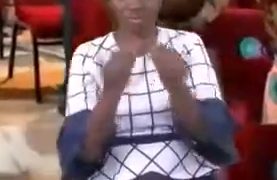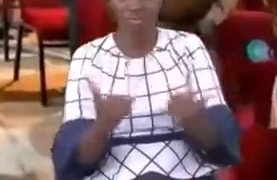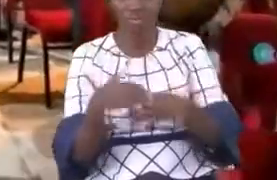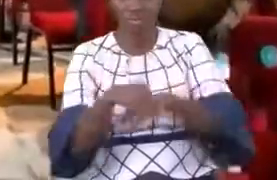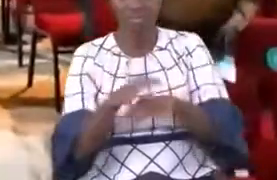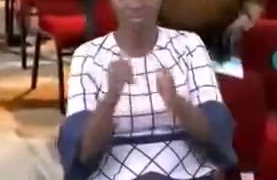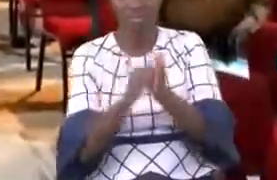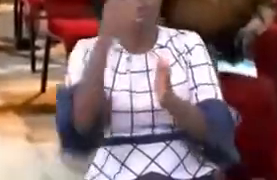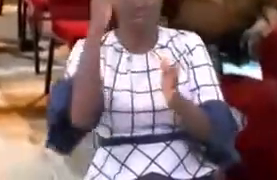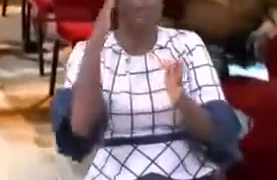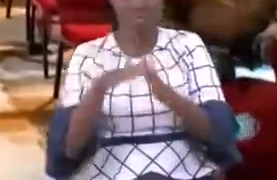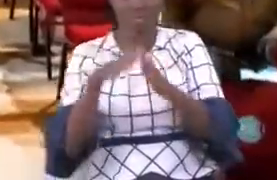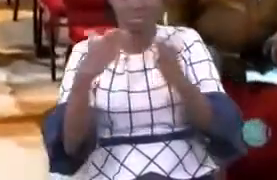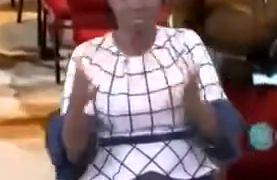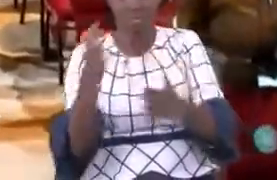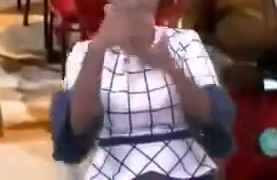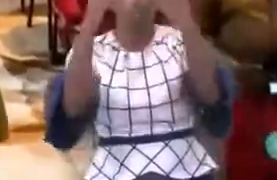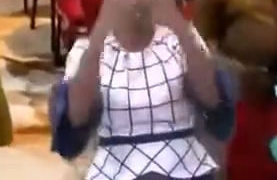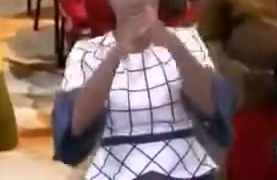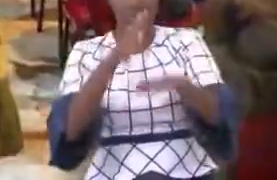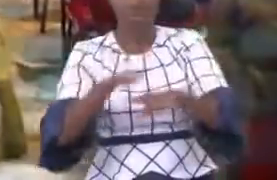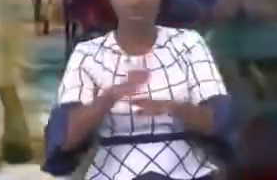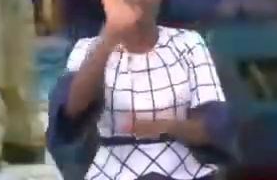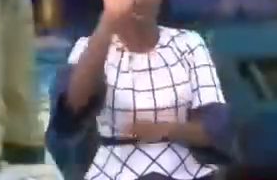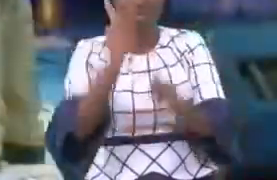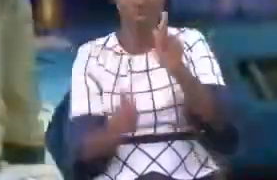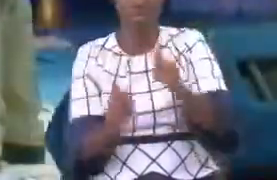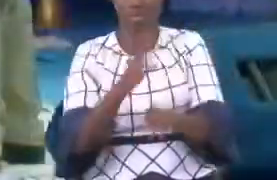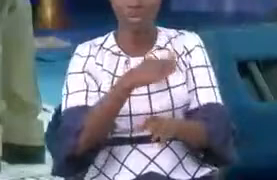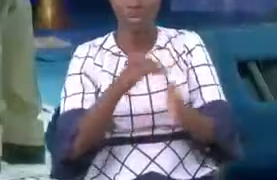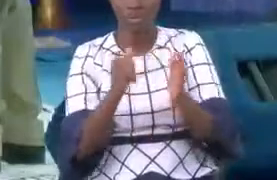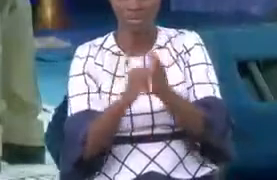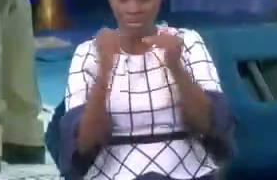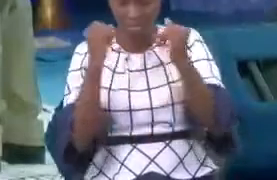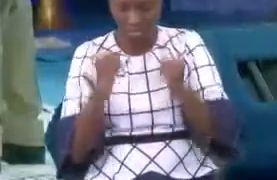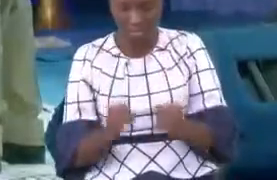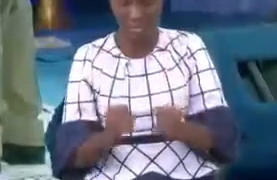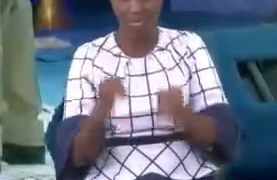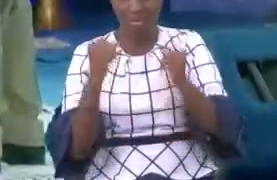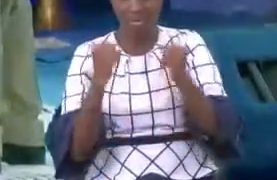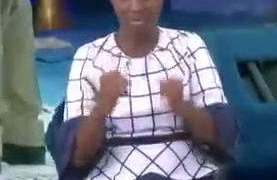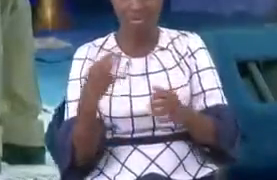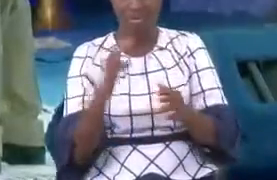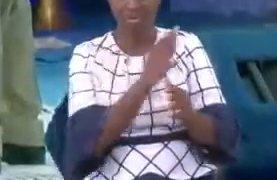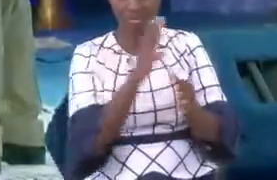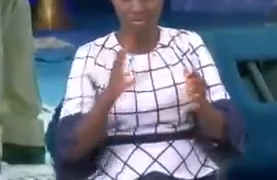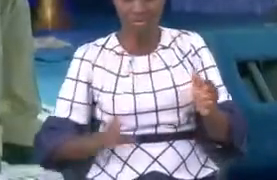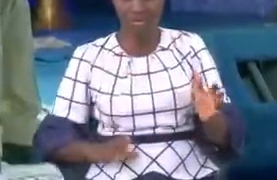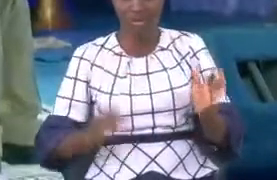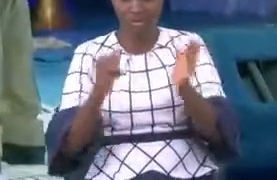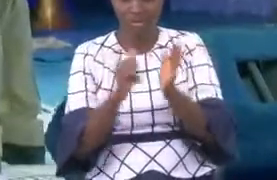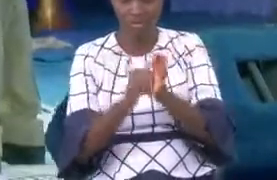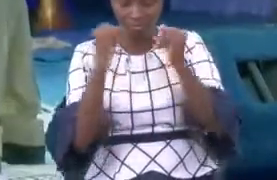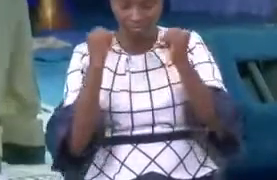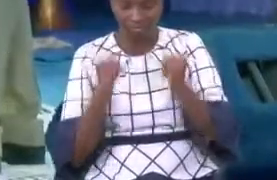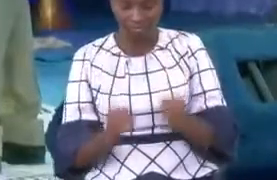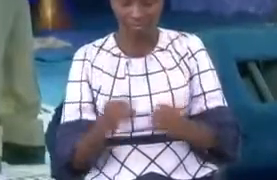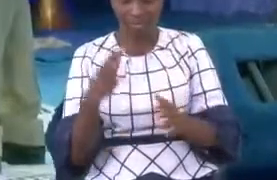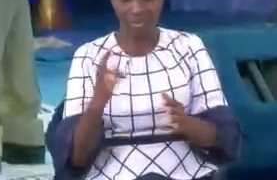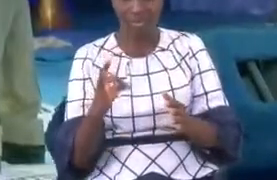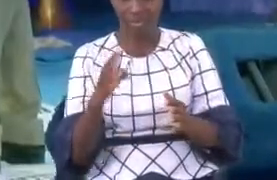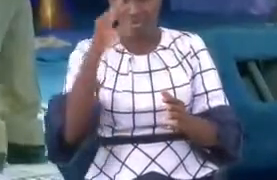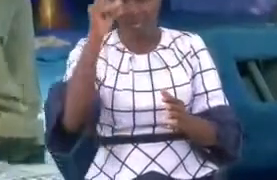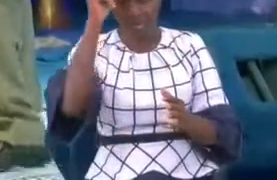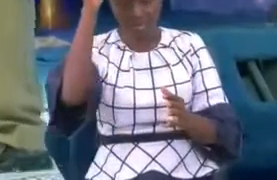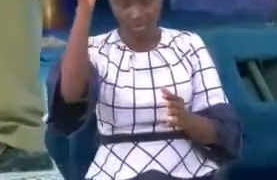that power, the power of Christ, that power, the power of his death and burial and